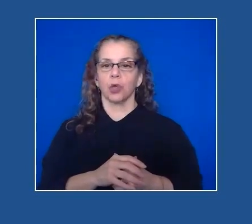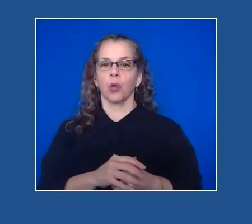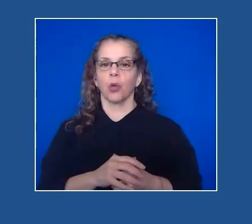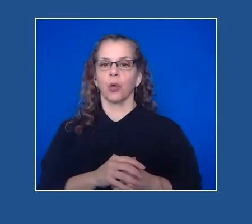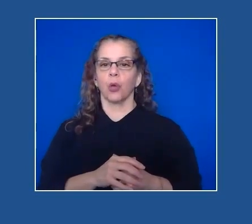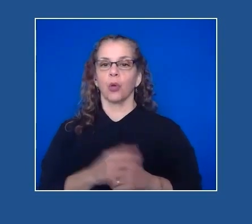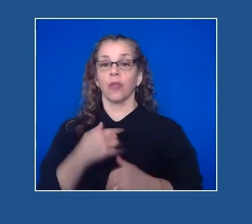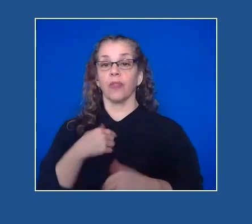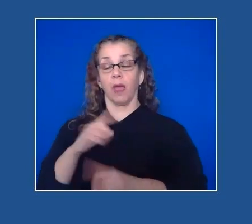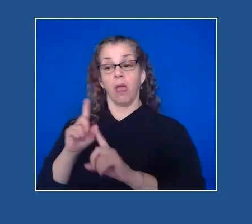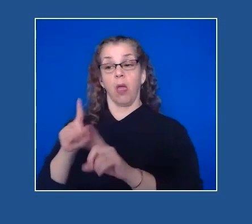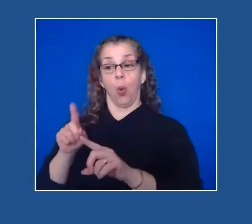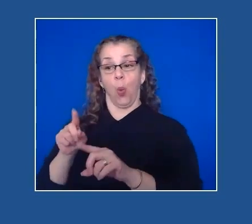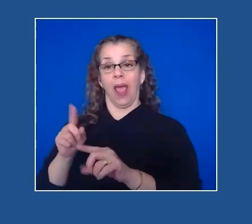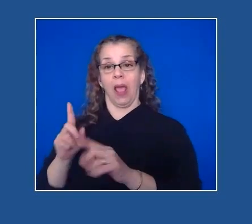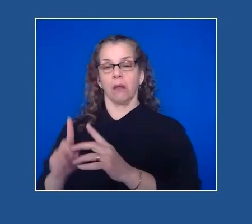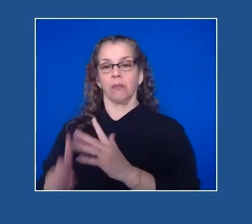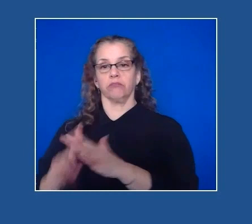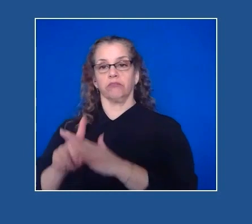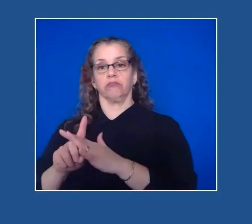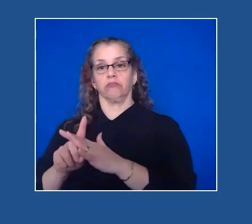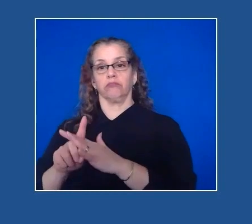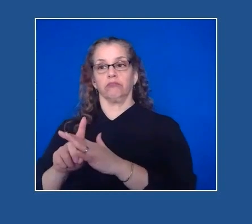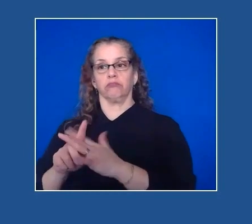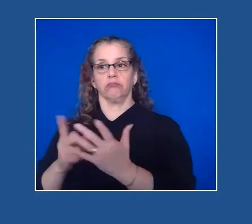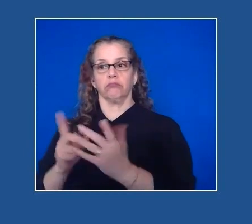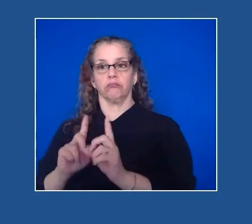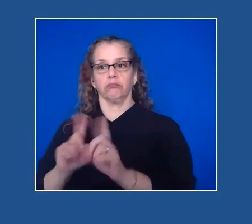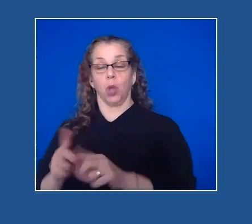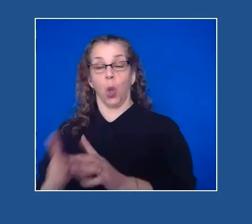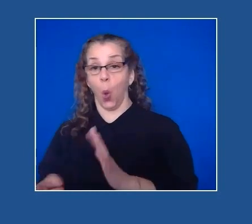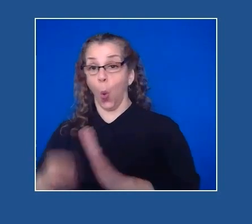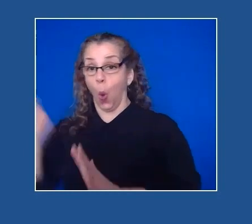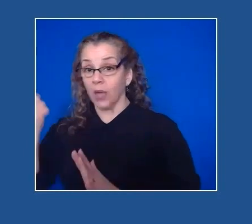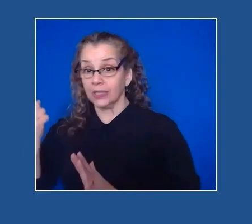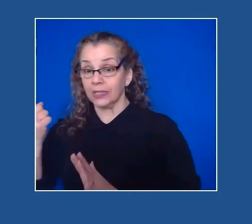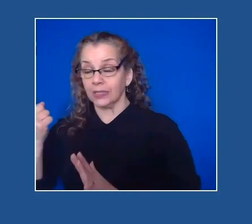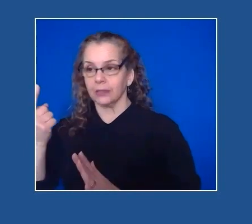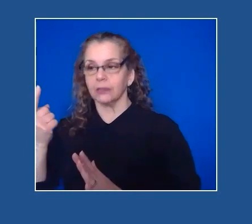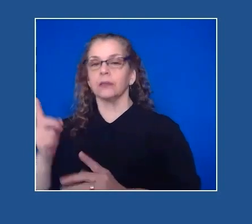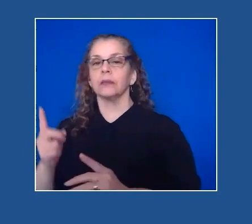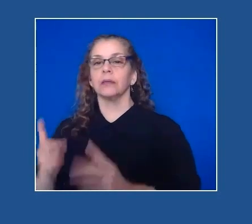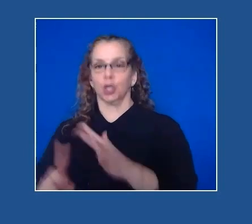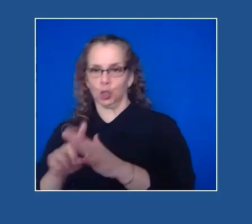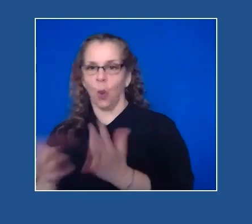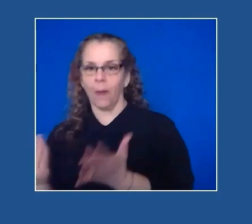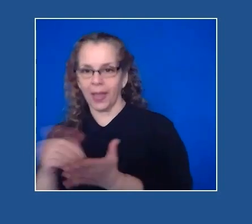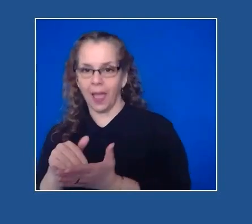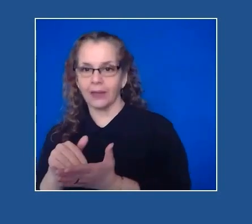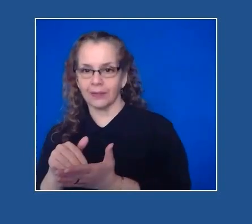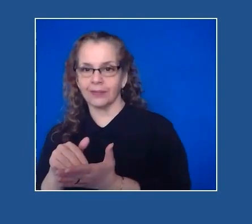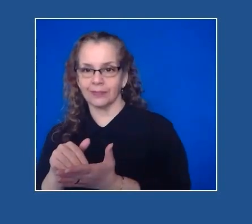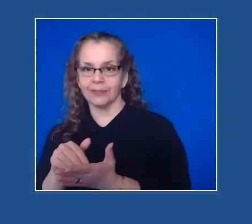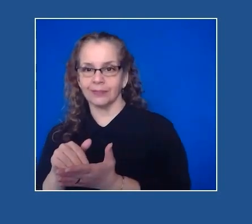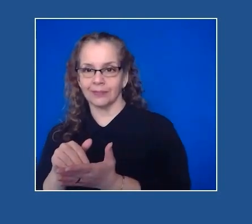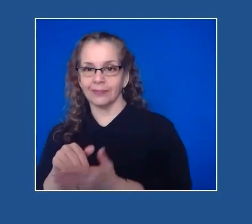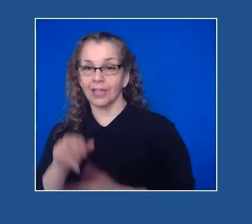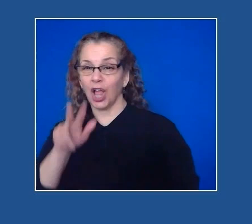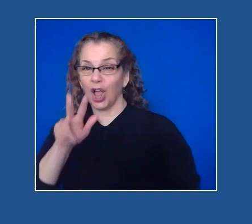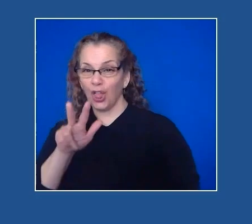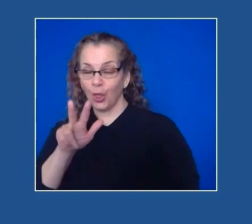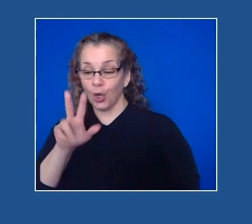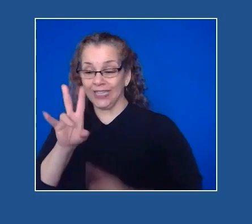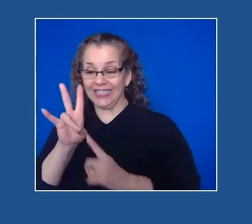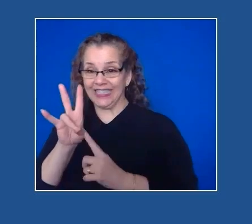most of them, 87% of them, came back for at least another session. So 32 of those initial 37